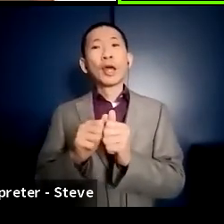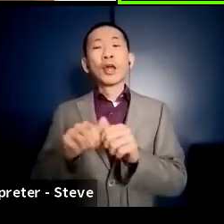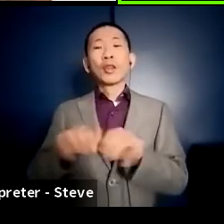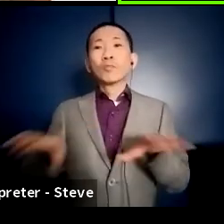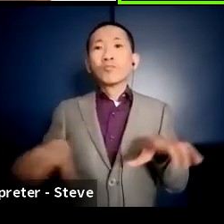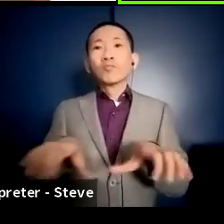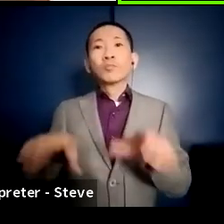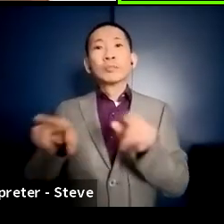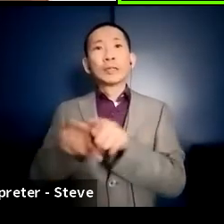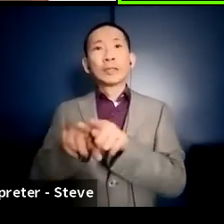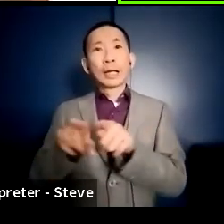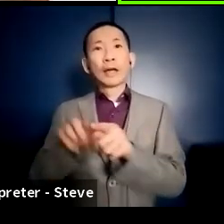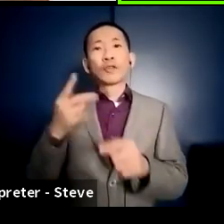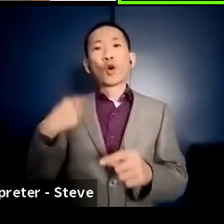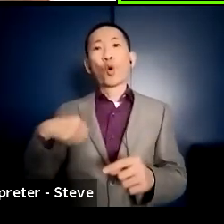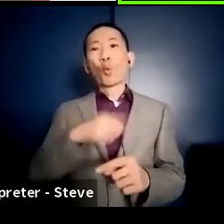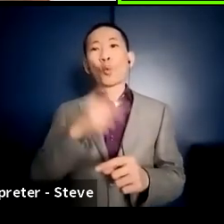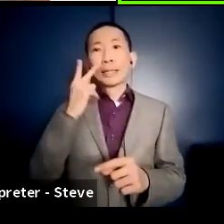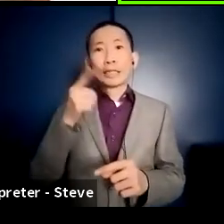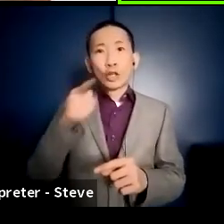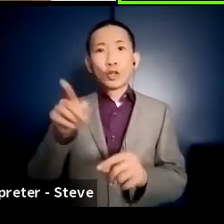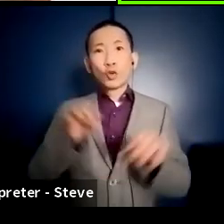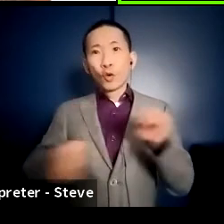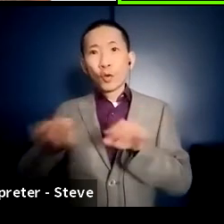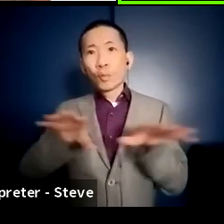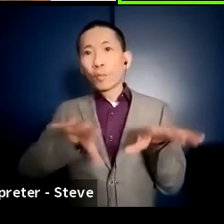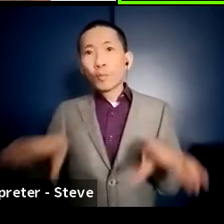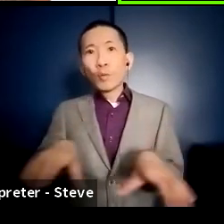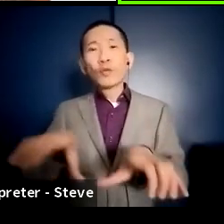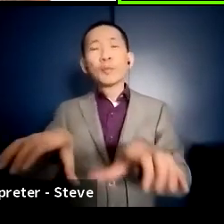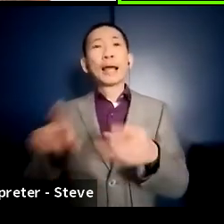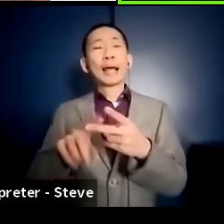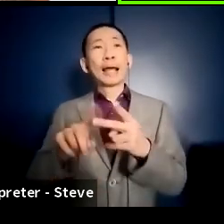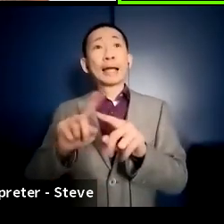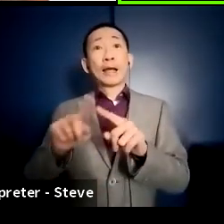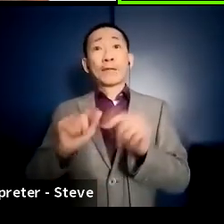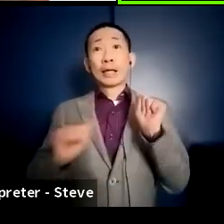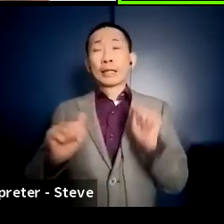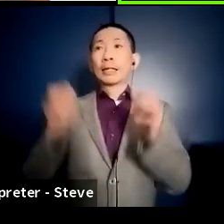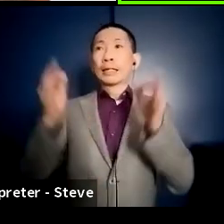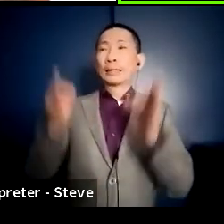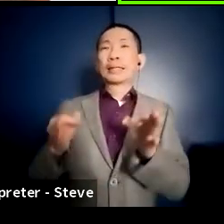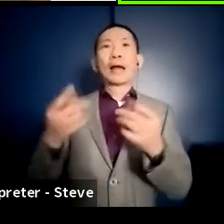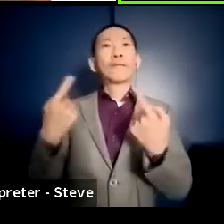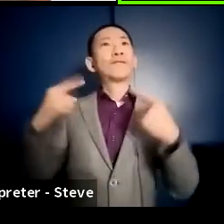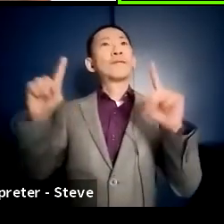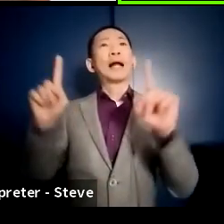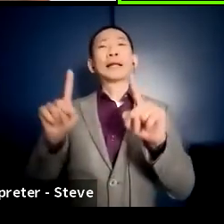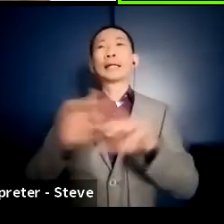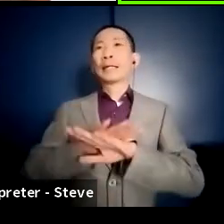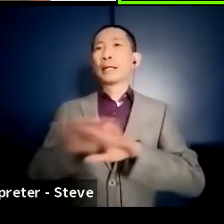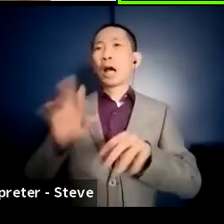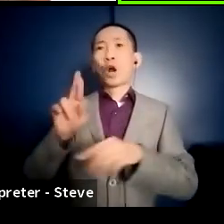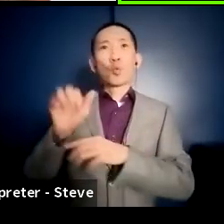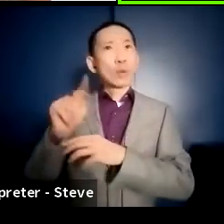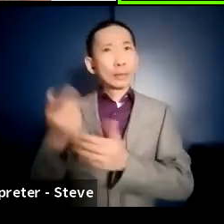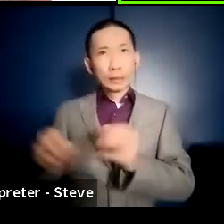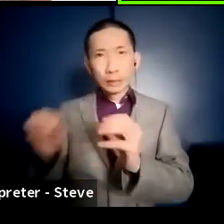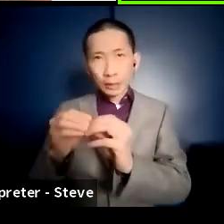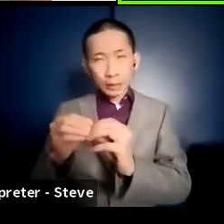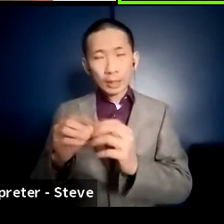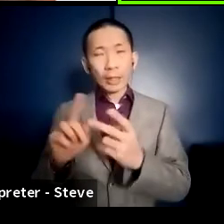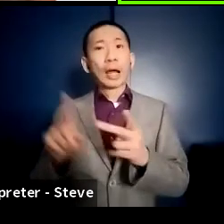the We See You movement, with all these theaters finally deciding they should be anti-racist for once in their lives, you know, actually being